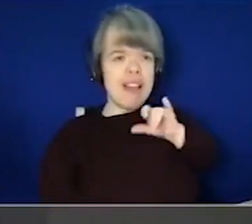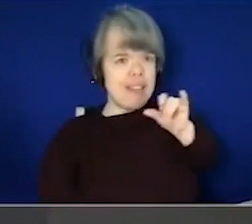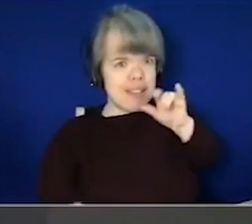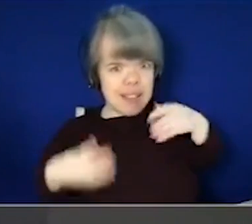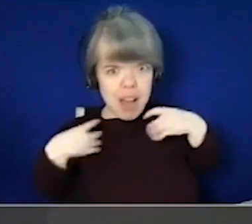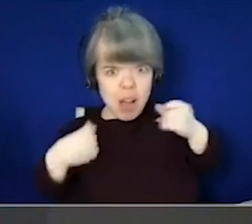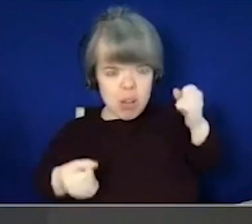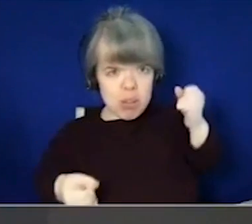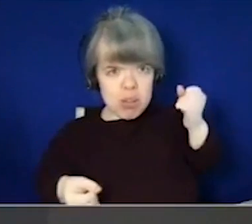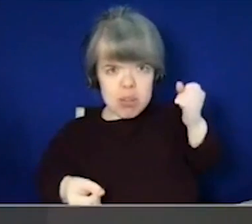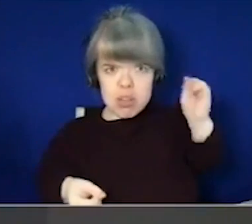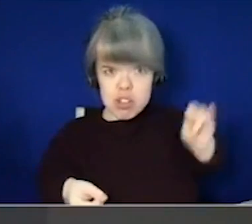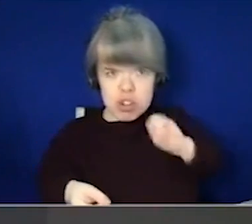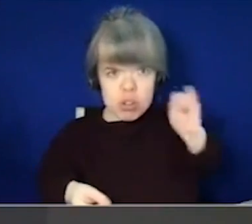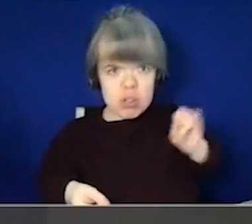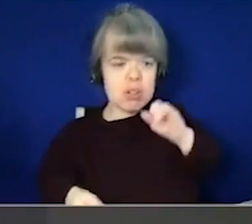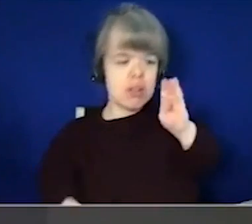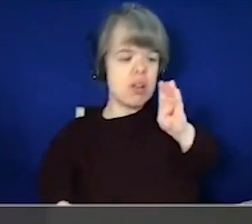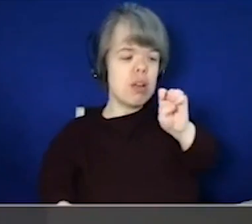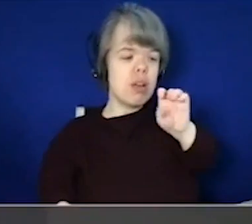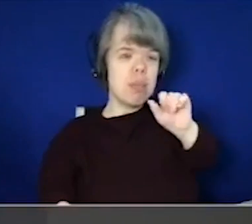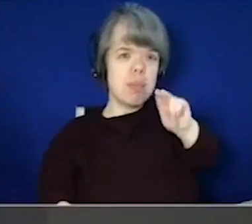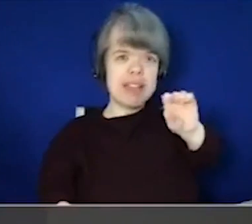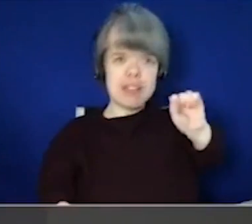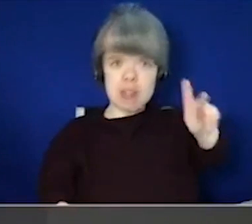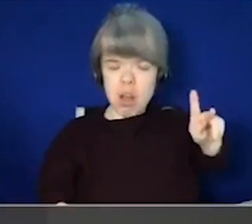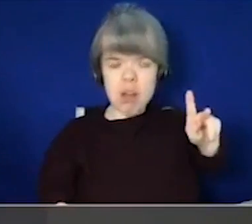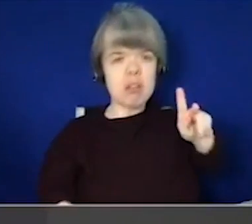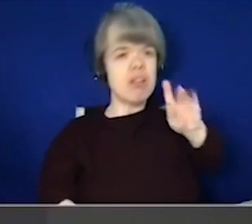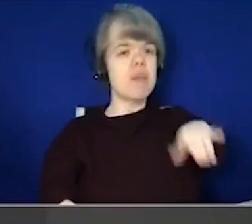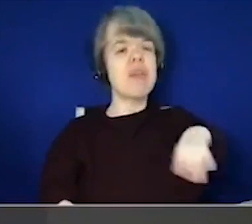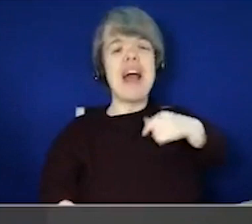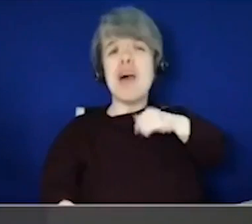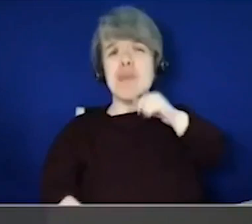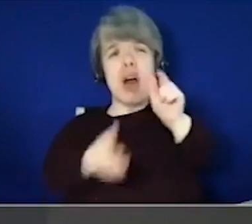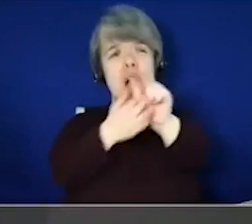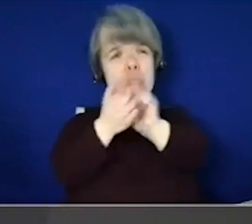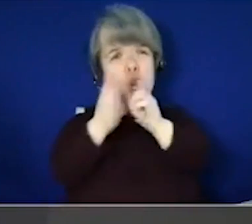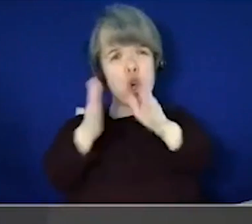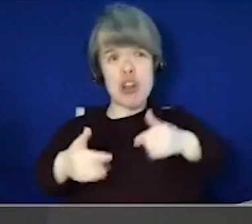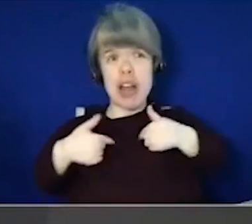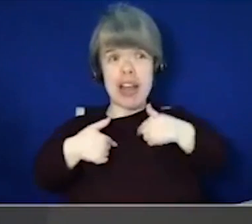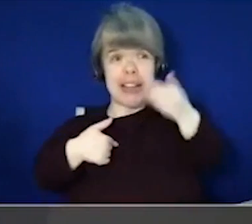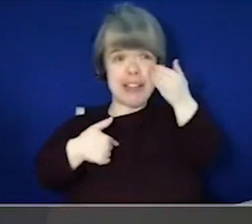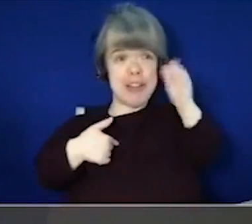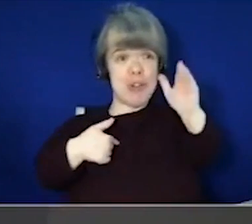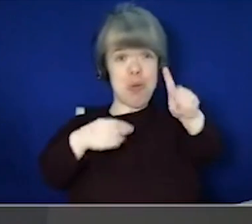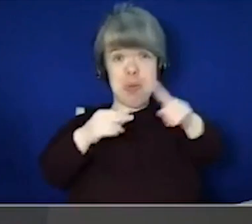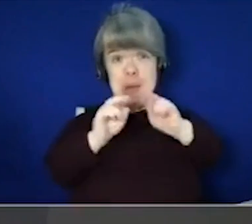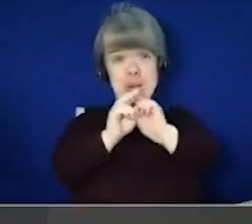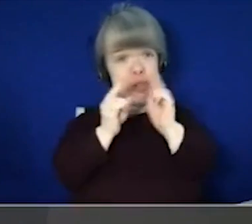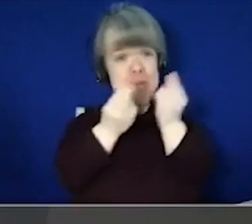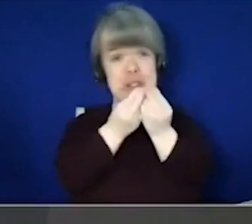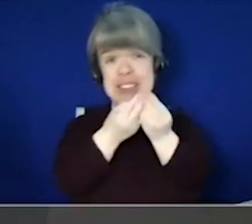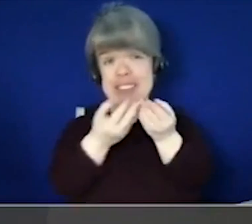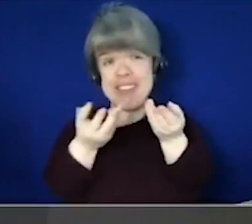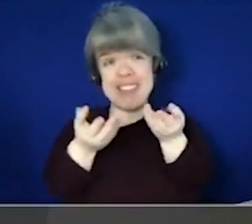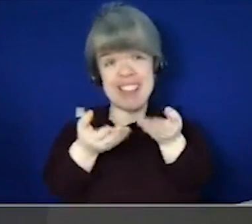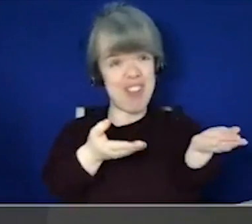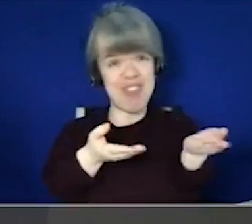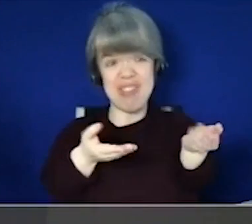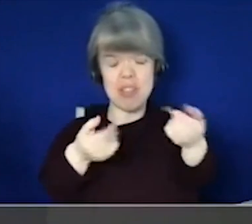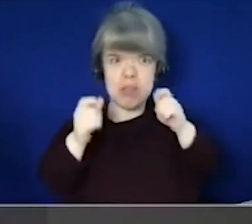the stores, and our community. So more to come on that, and look forward to an upcoming Workplace Live chat about the question you gave. Thanks for the